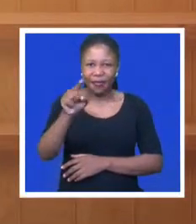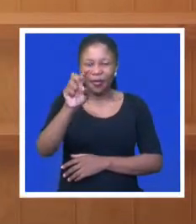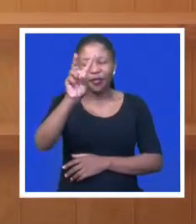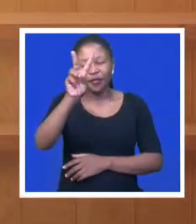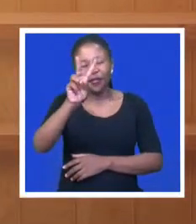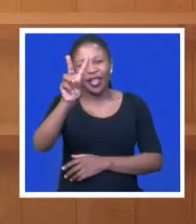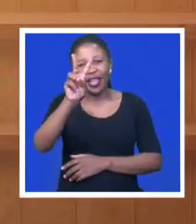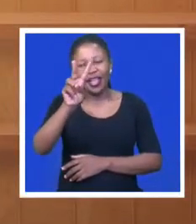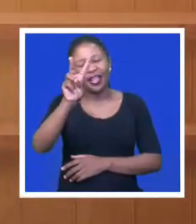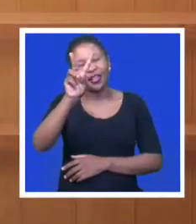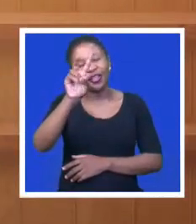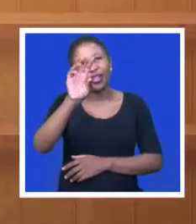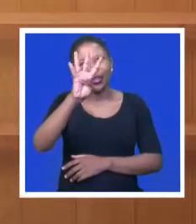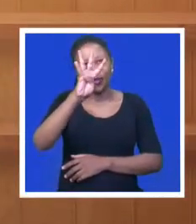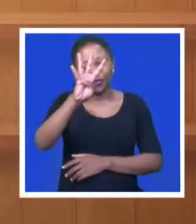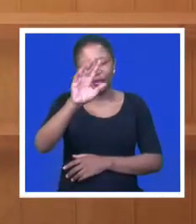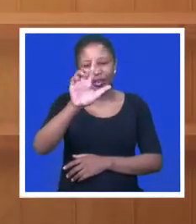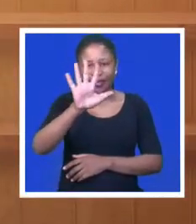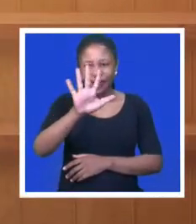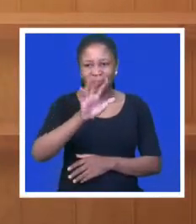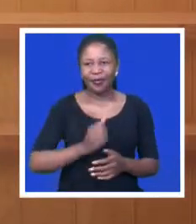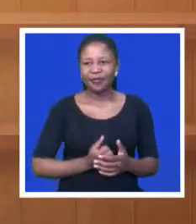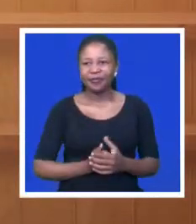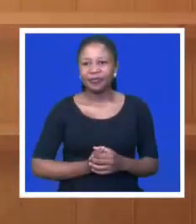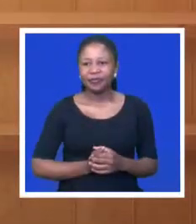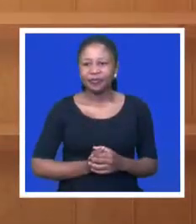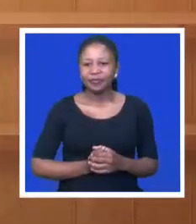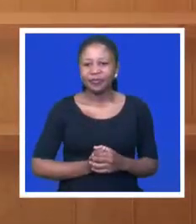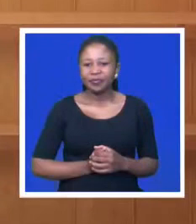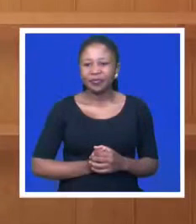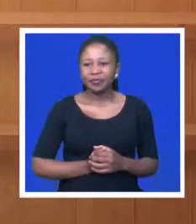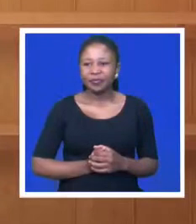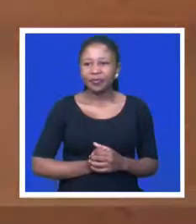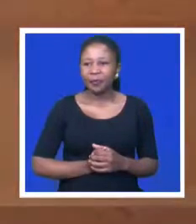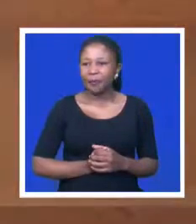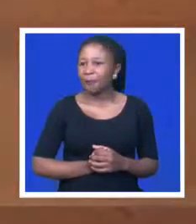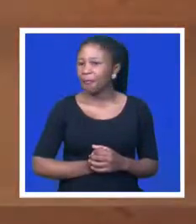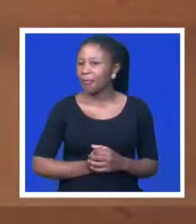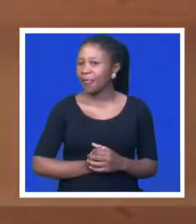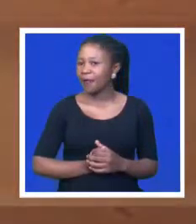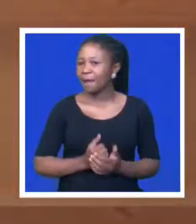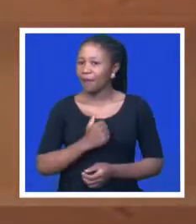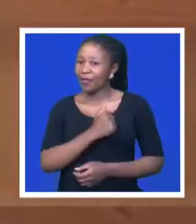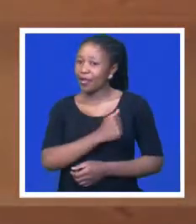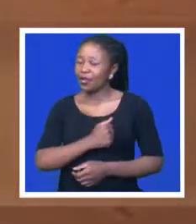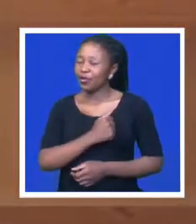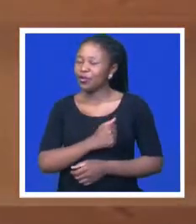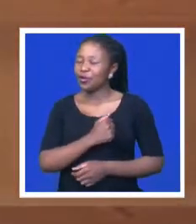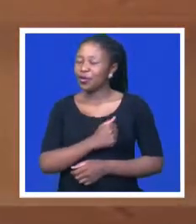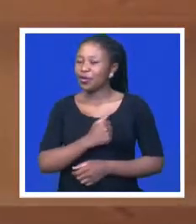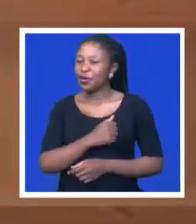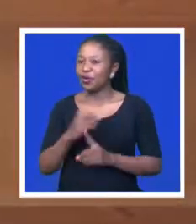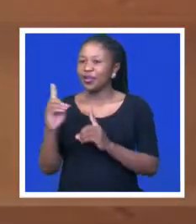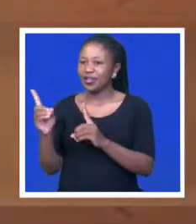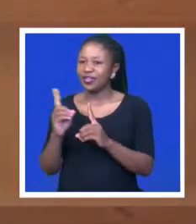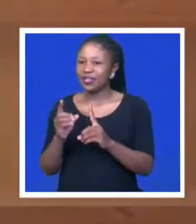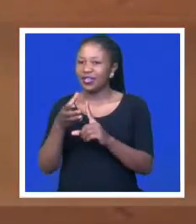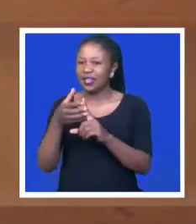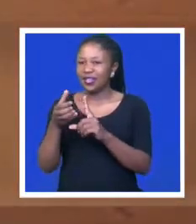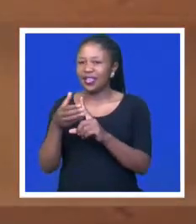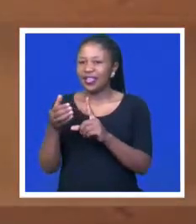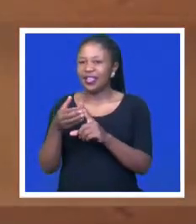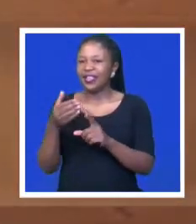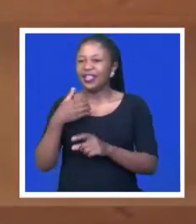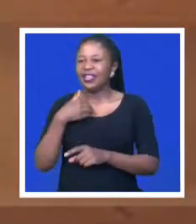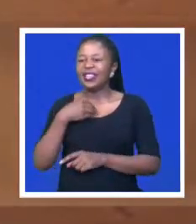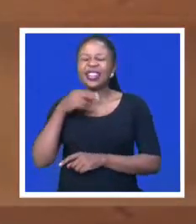Okay, Elena, let us continue. Okay. Sorry, Samgelisa, for disturbing you. I think we need